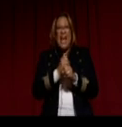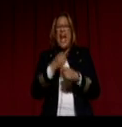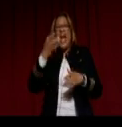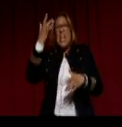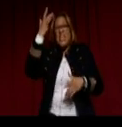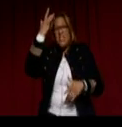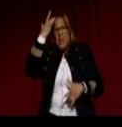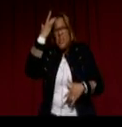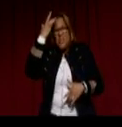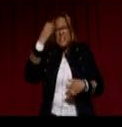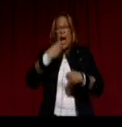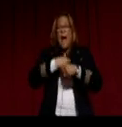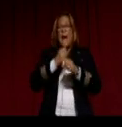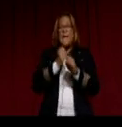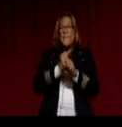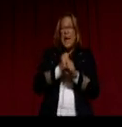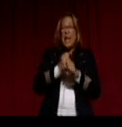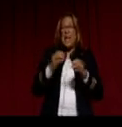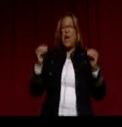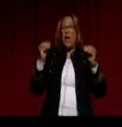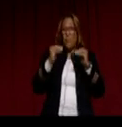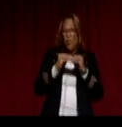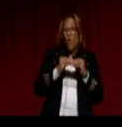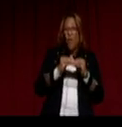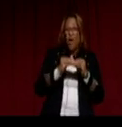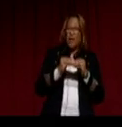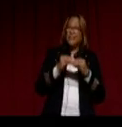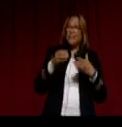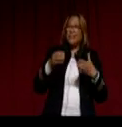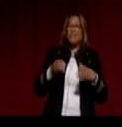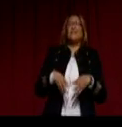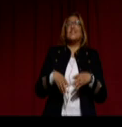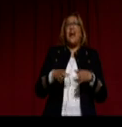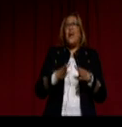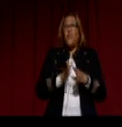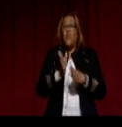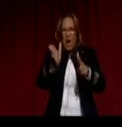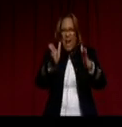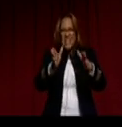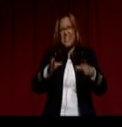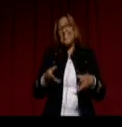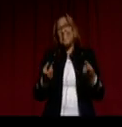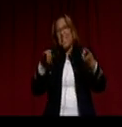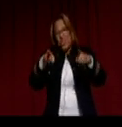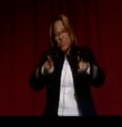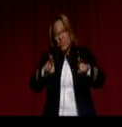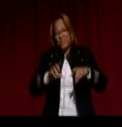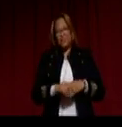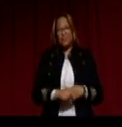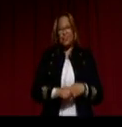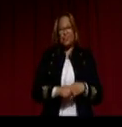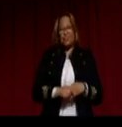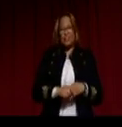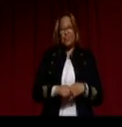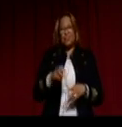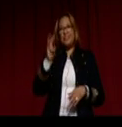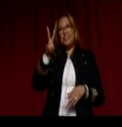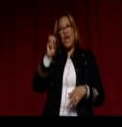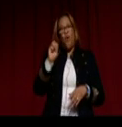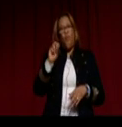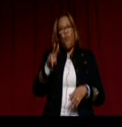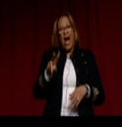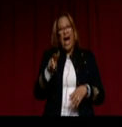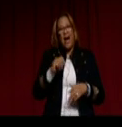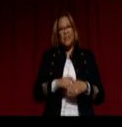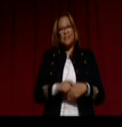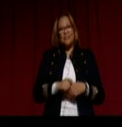producing strains that the antibody bodies aren't equipped with before. Wow. So